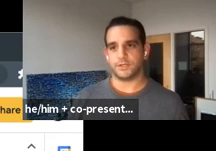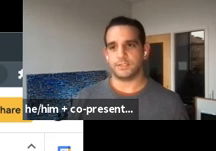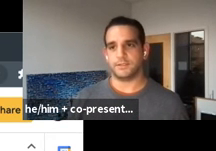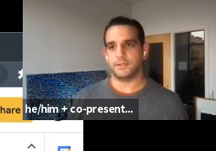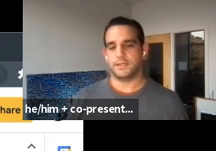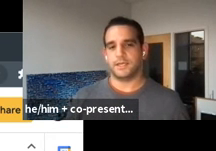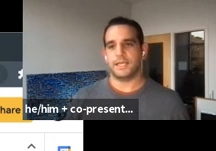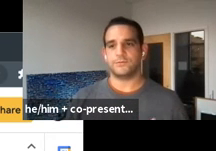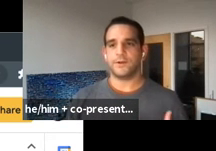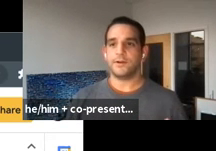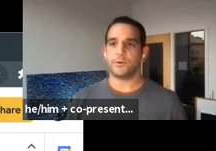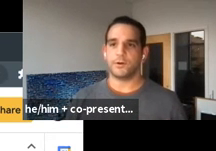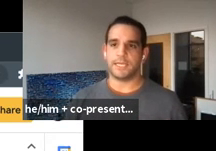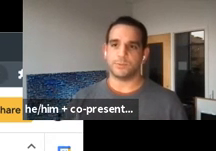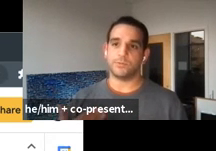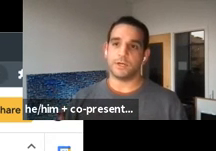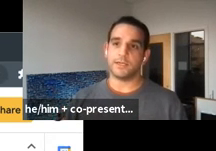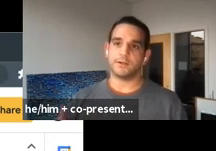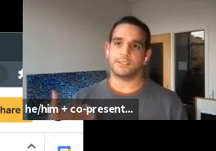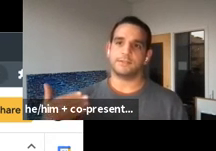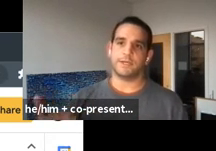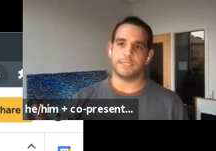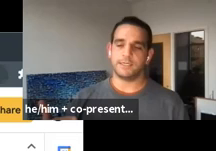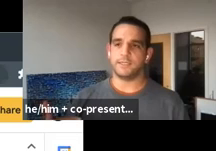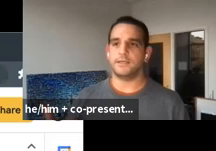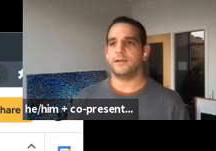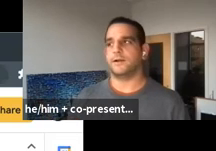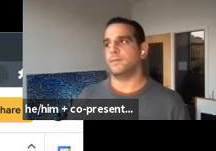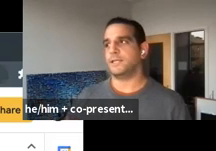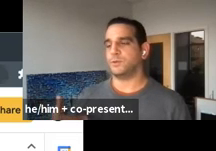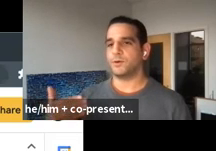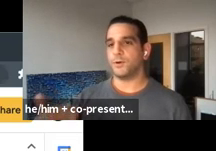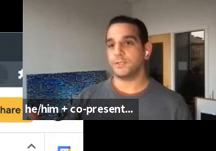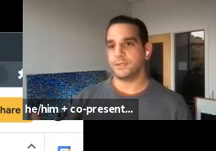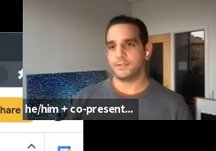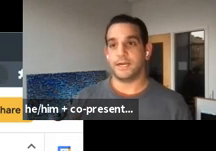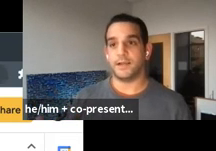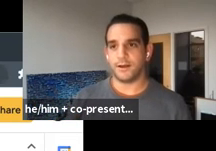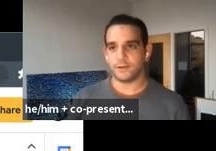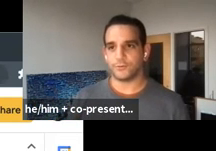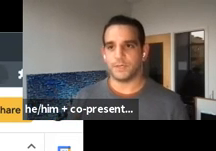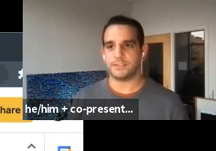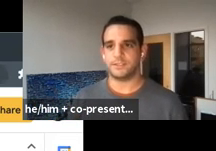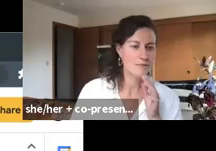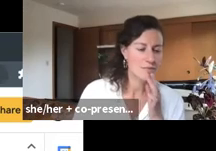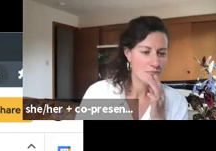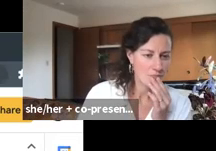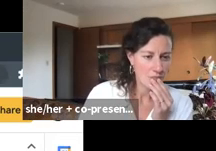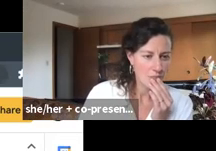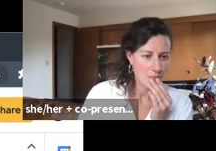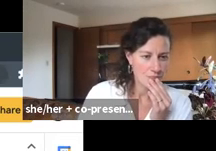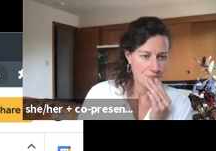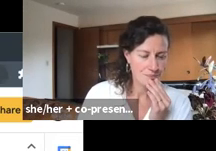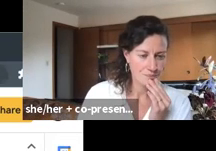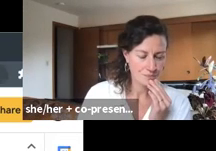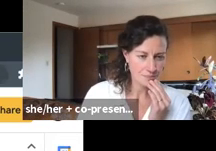are constructed. And it's very important as we bring our sense of identity, as we promote dialogue through messages, through using